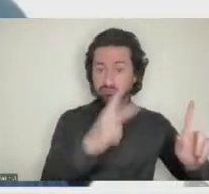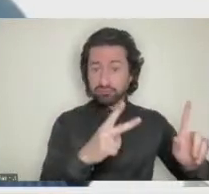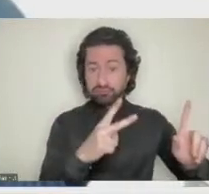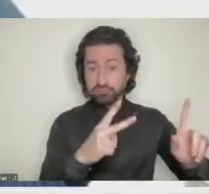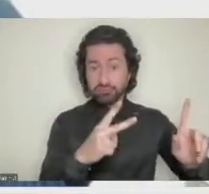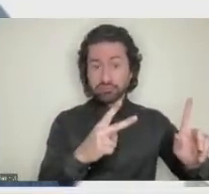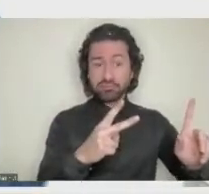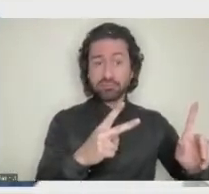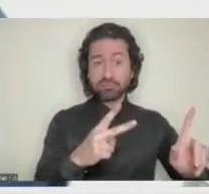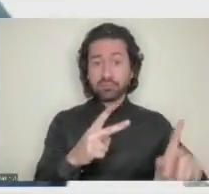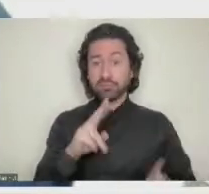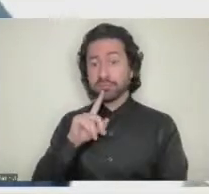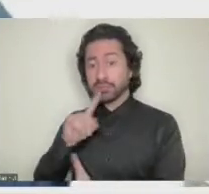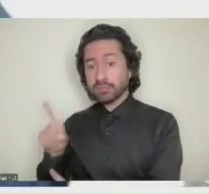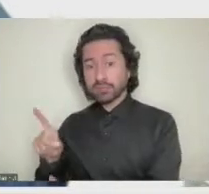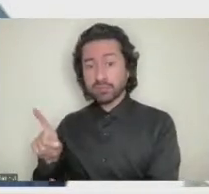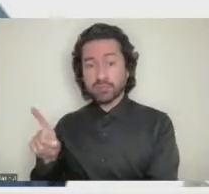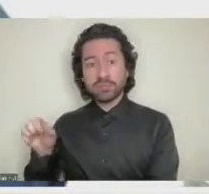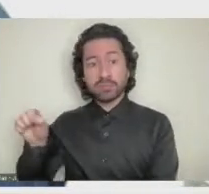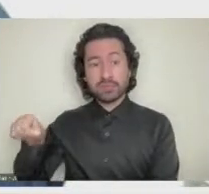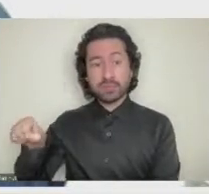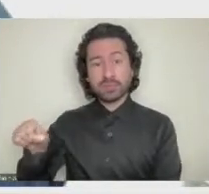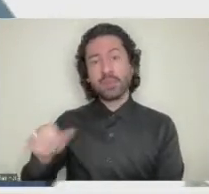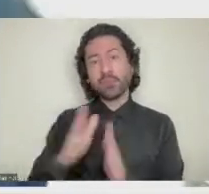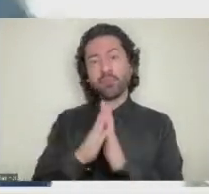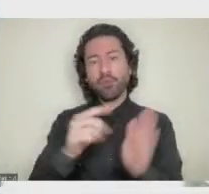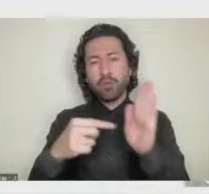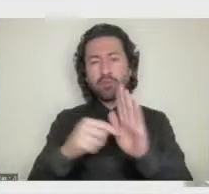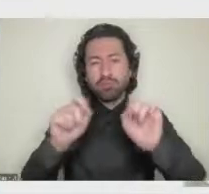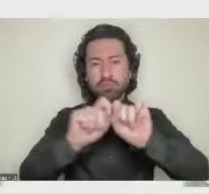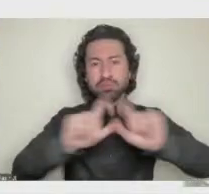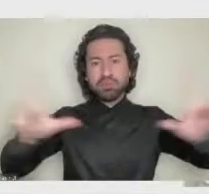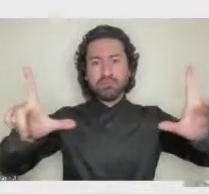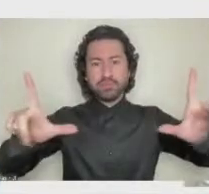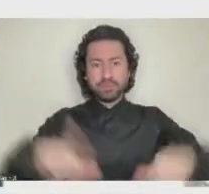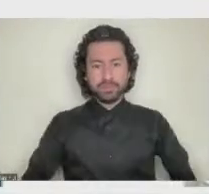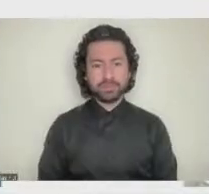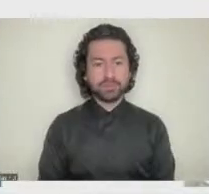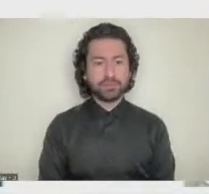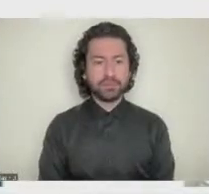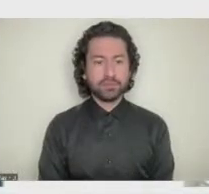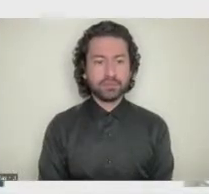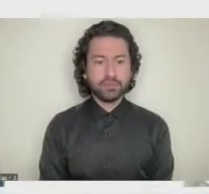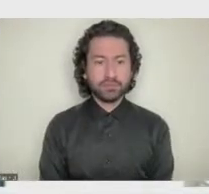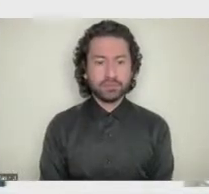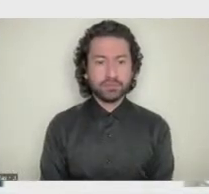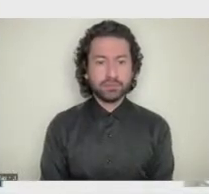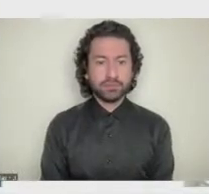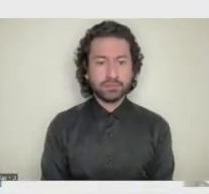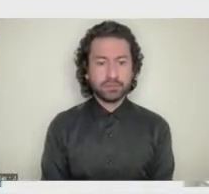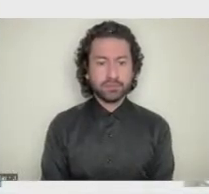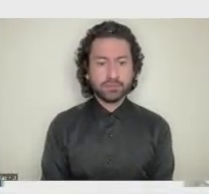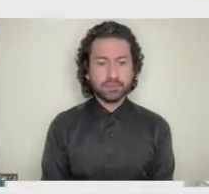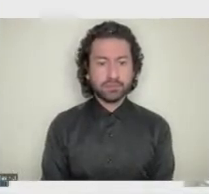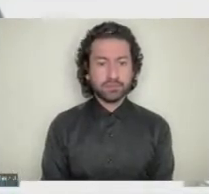Can you see my presentation? Yes, but please put it in presentation mode.